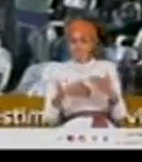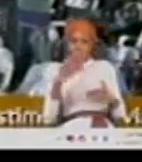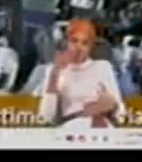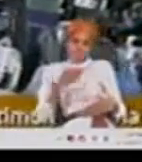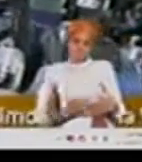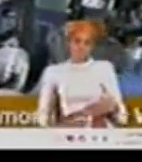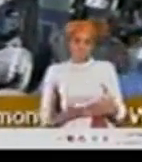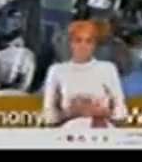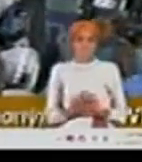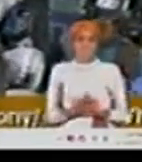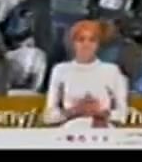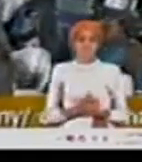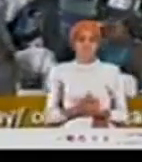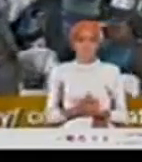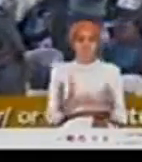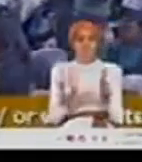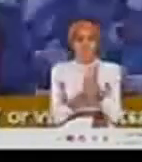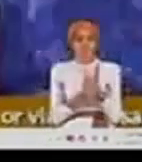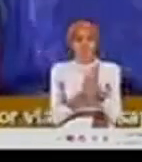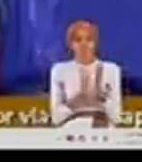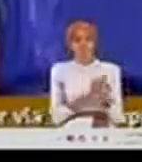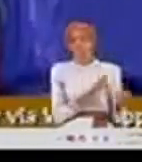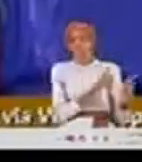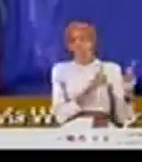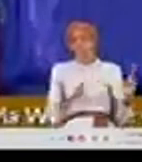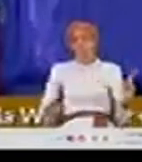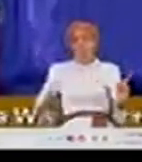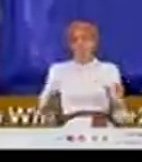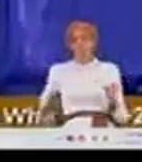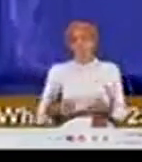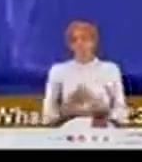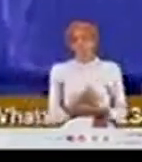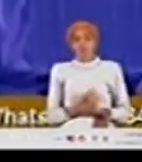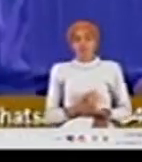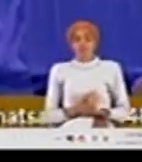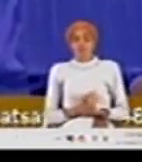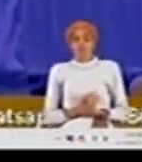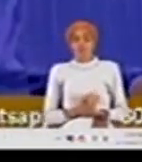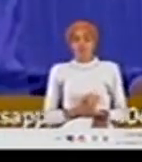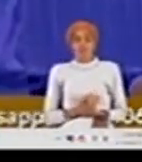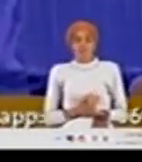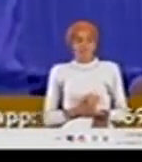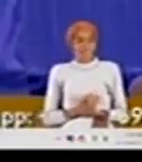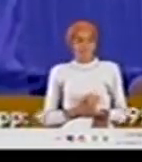praise the lord we have uh sister RAB Nelson